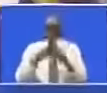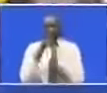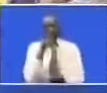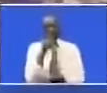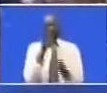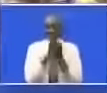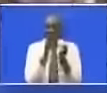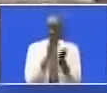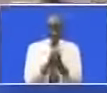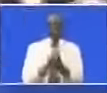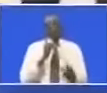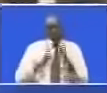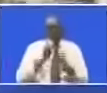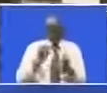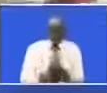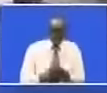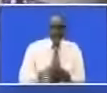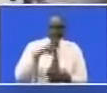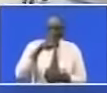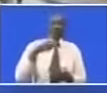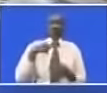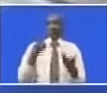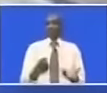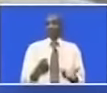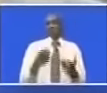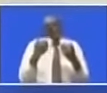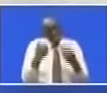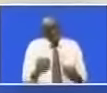Marathon. With the marathon having the reputation of giving